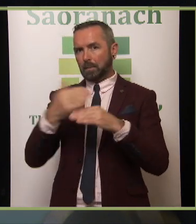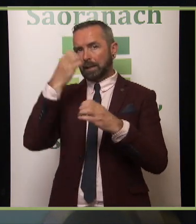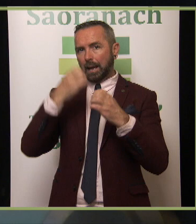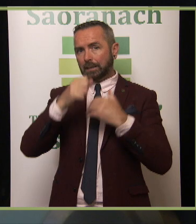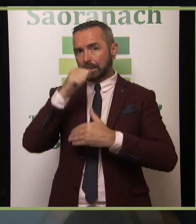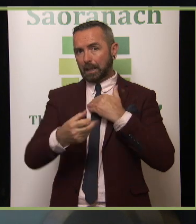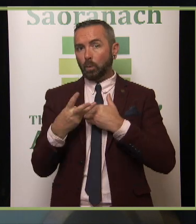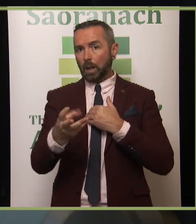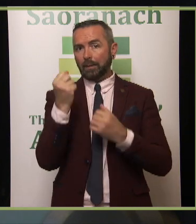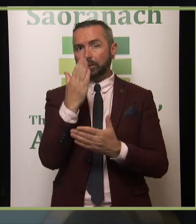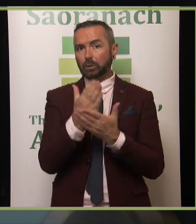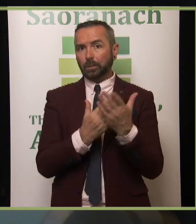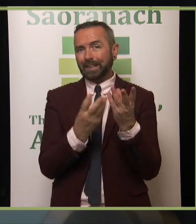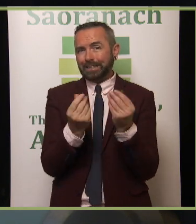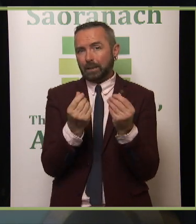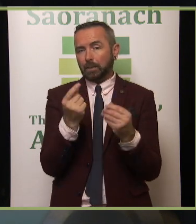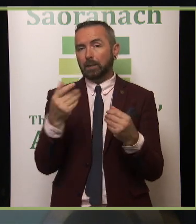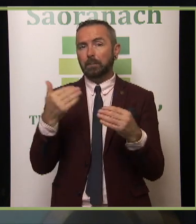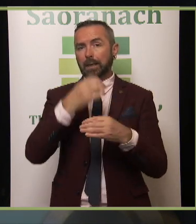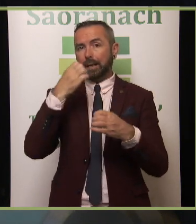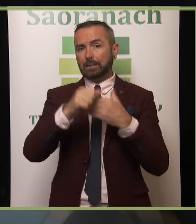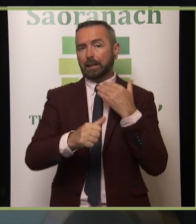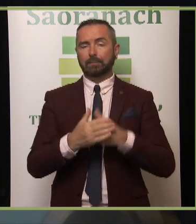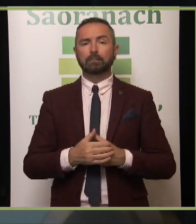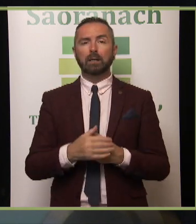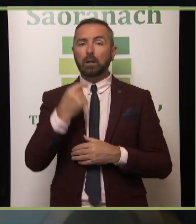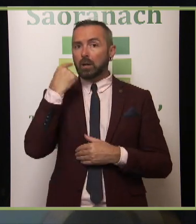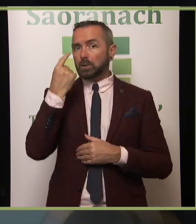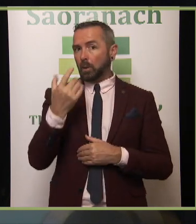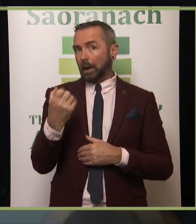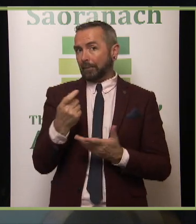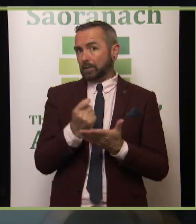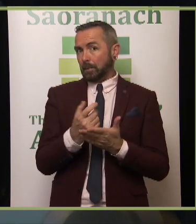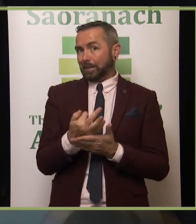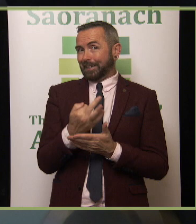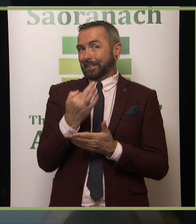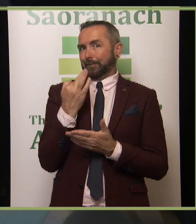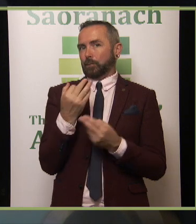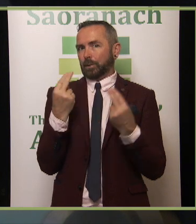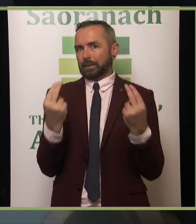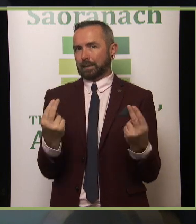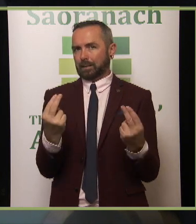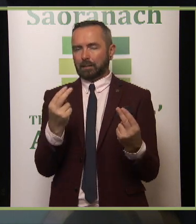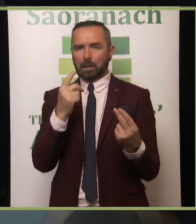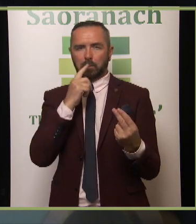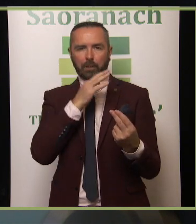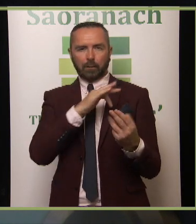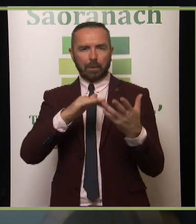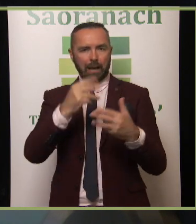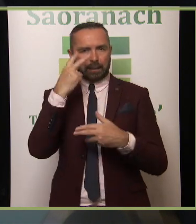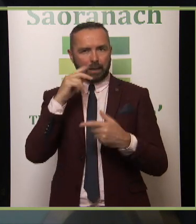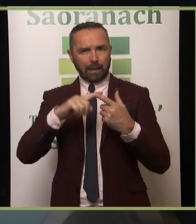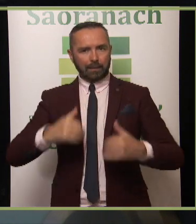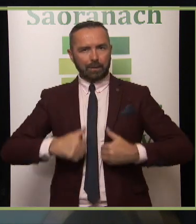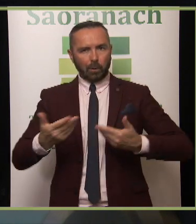over. Now, we have time tomorrow if we would like and if we need it, but I get the feeling from having chats with people last night and this morning